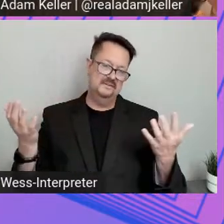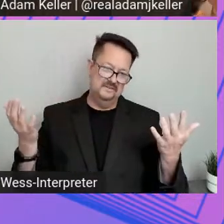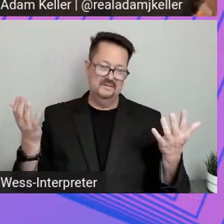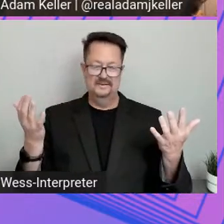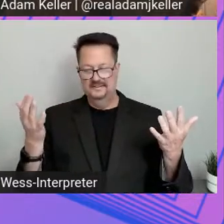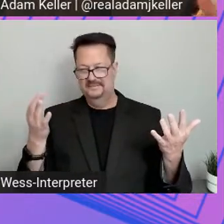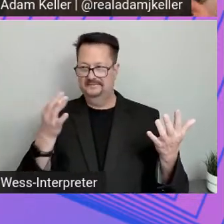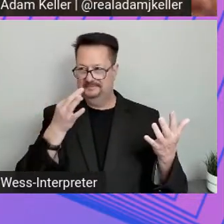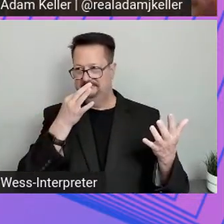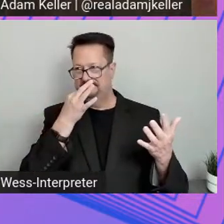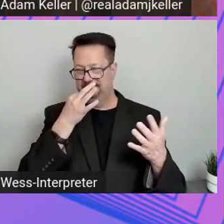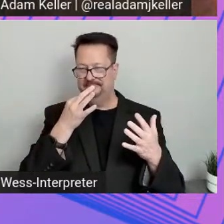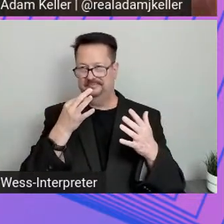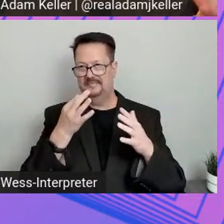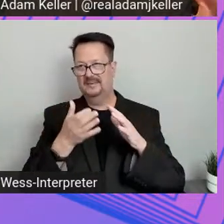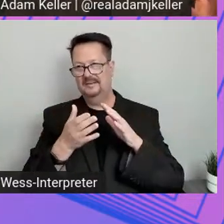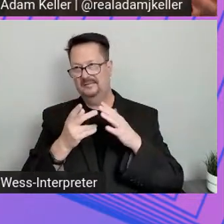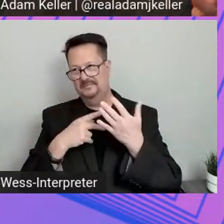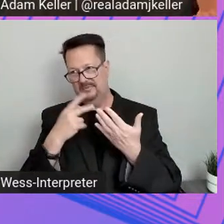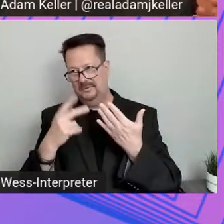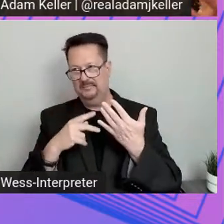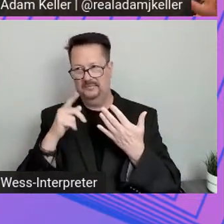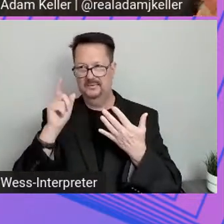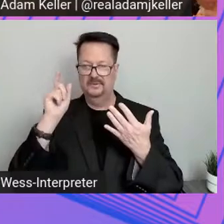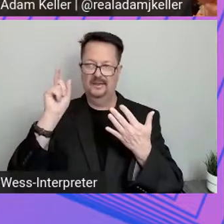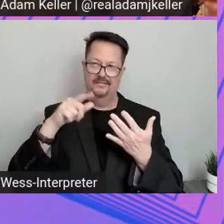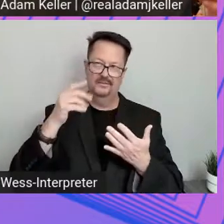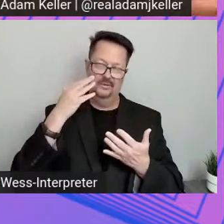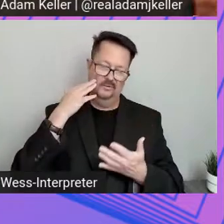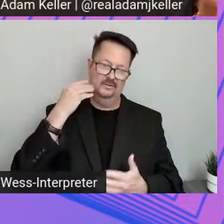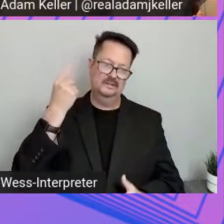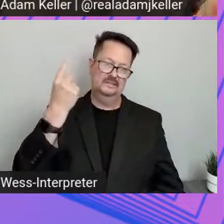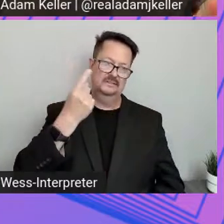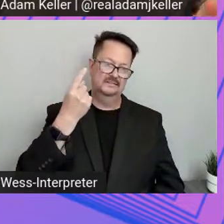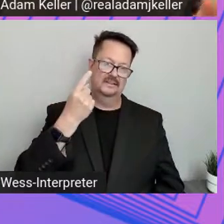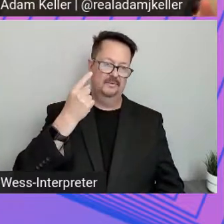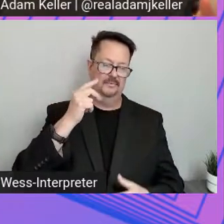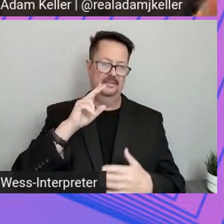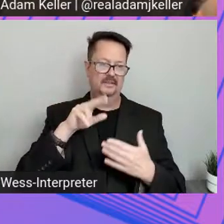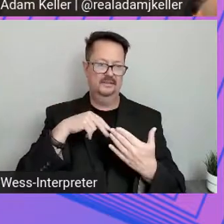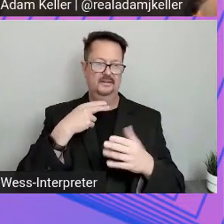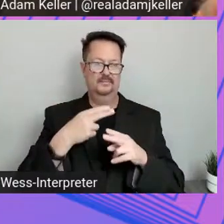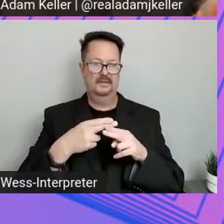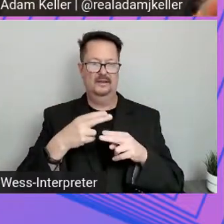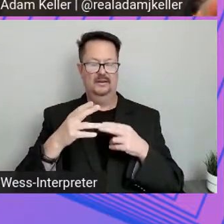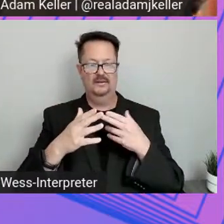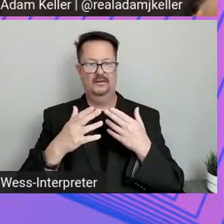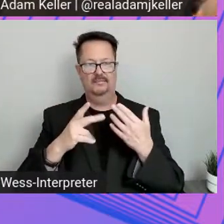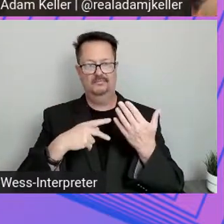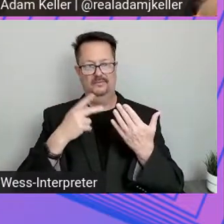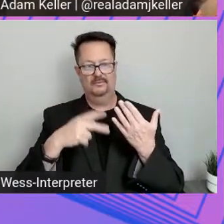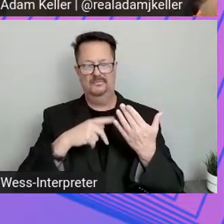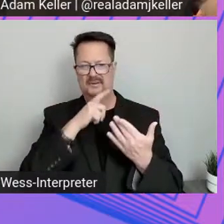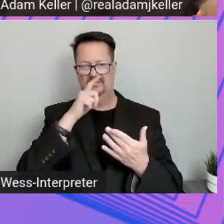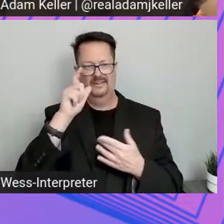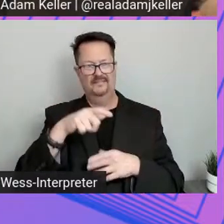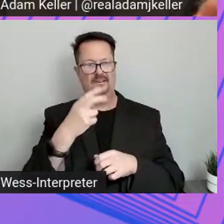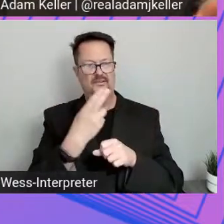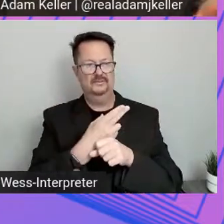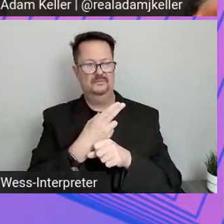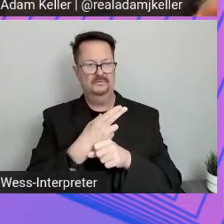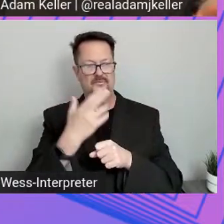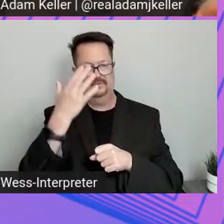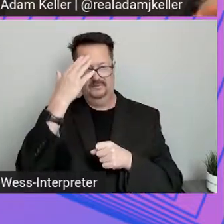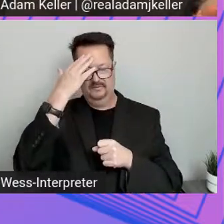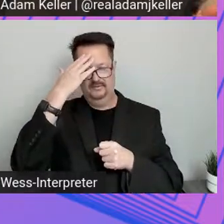your application, you do have to know something about programming, I guess, if it's your application you're dealing with. But you don't have to use that knowledge here.